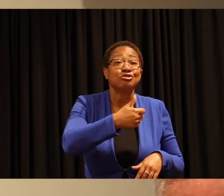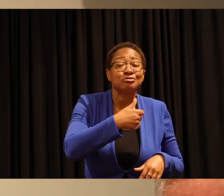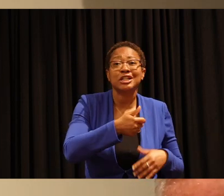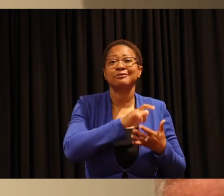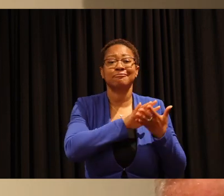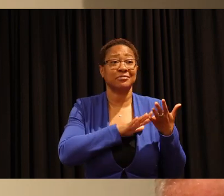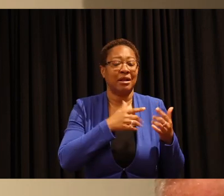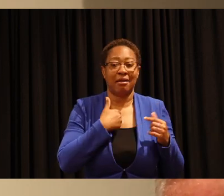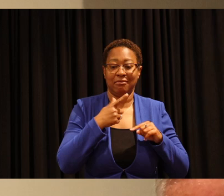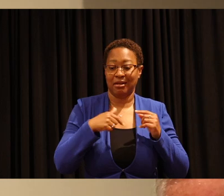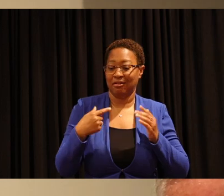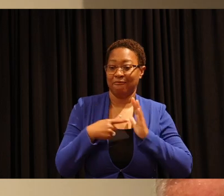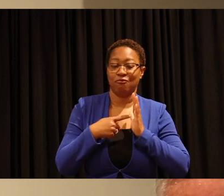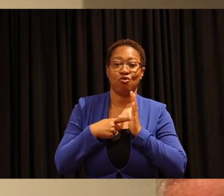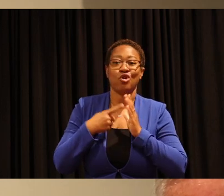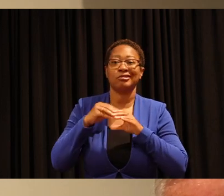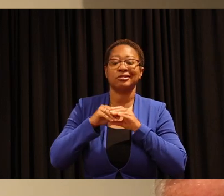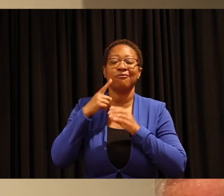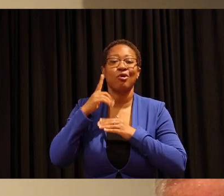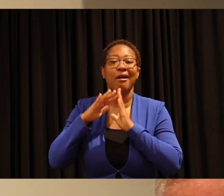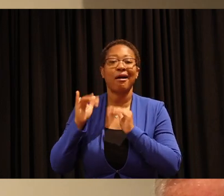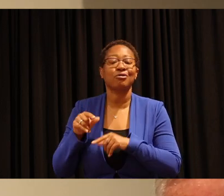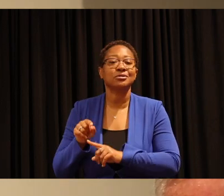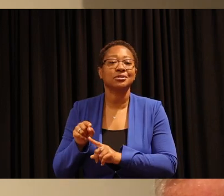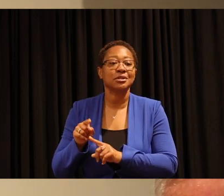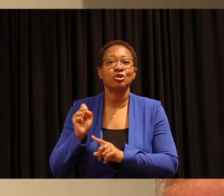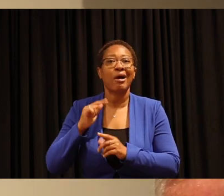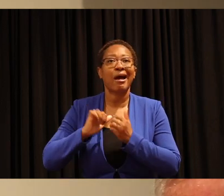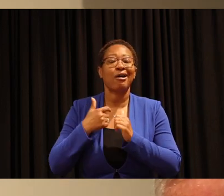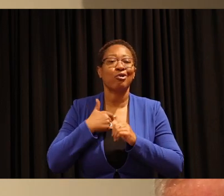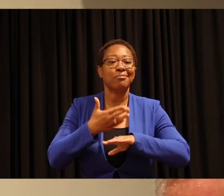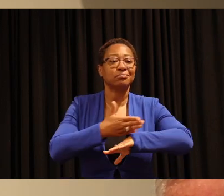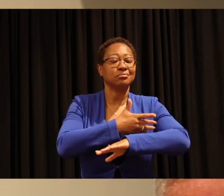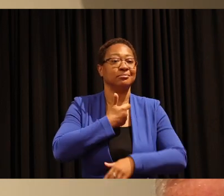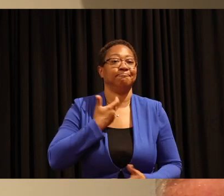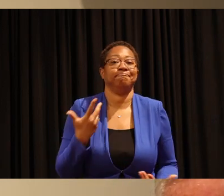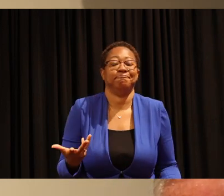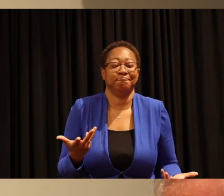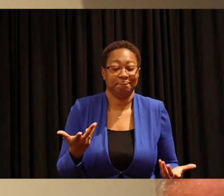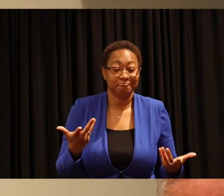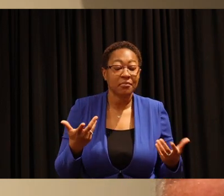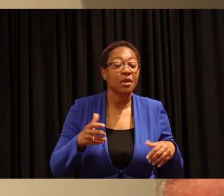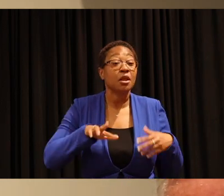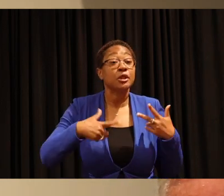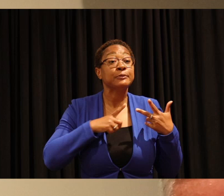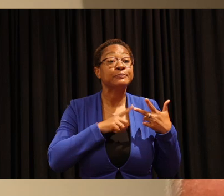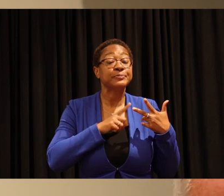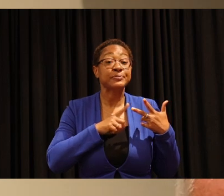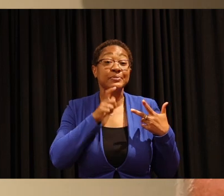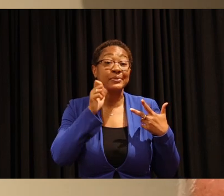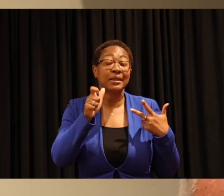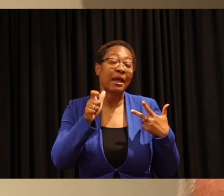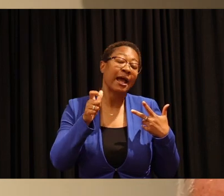you definitely don't have the money to save for a house in order to position yourself for that. And then the third thing that we're looking at that's